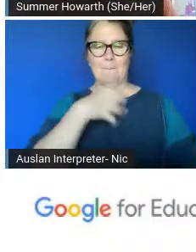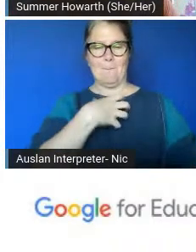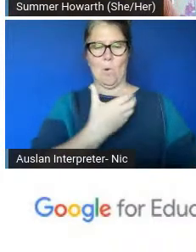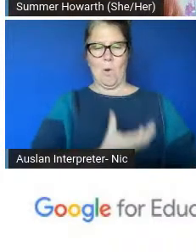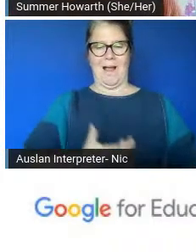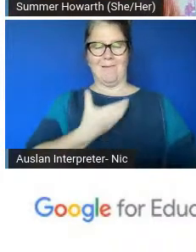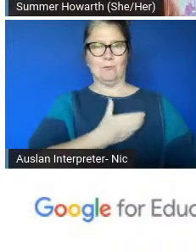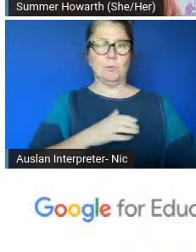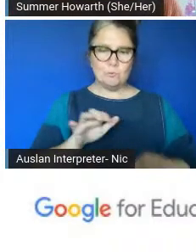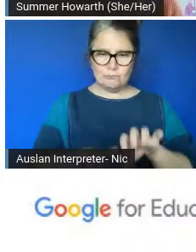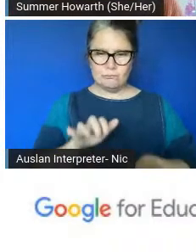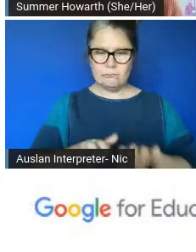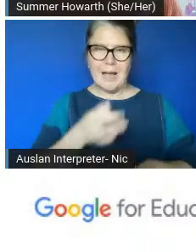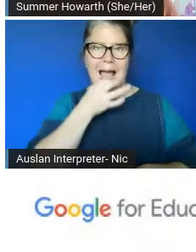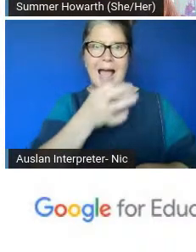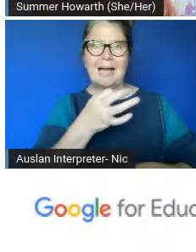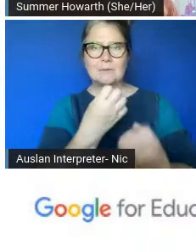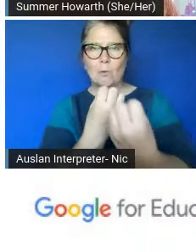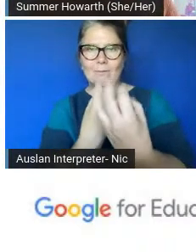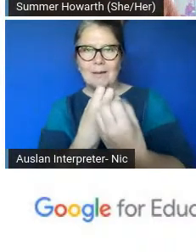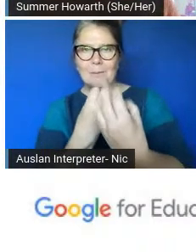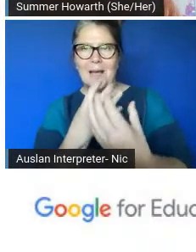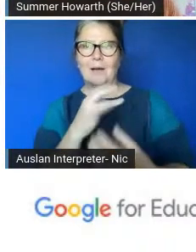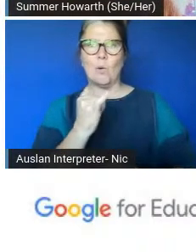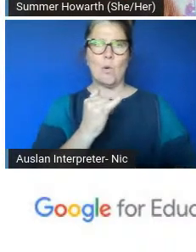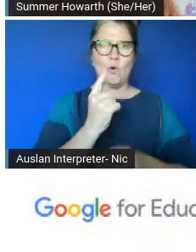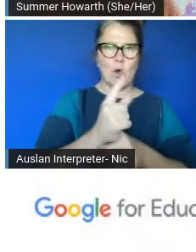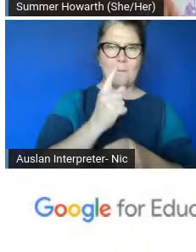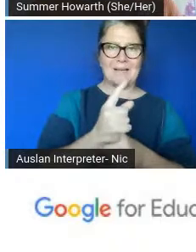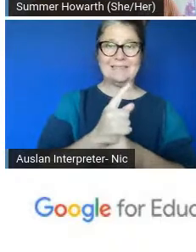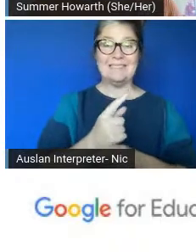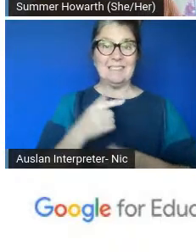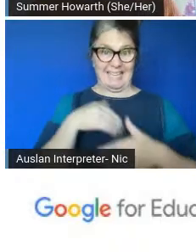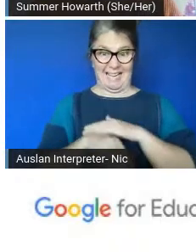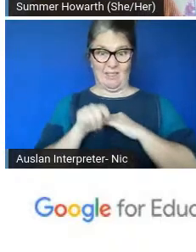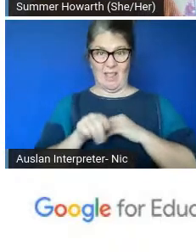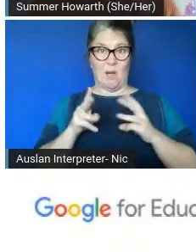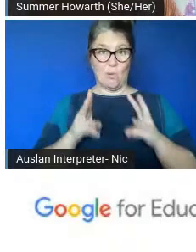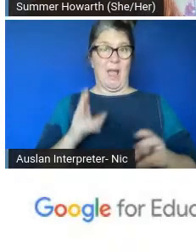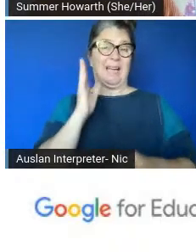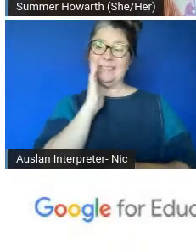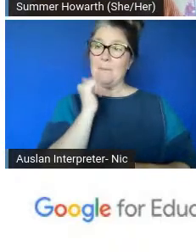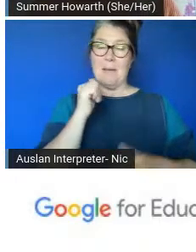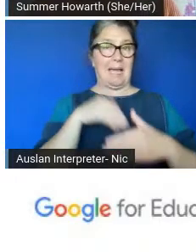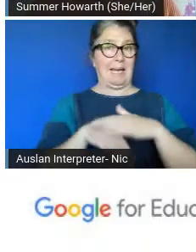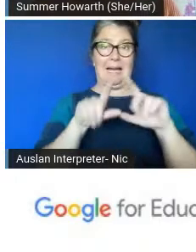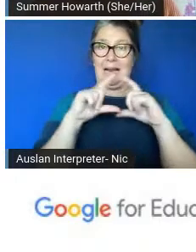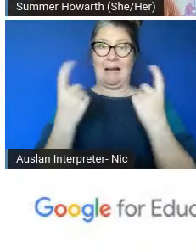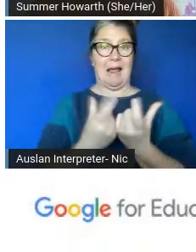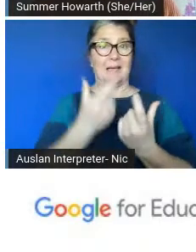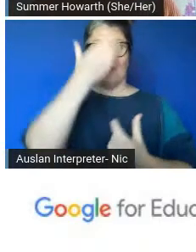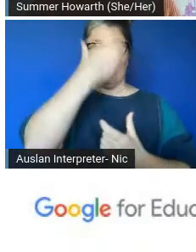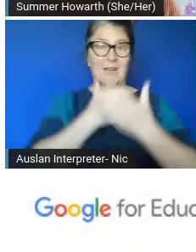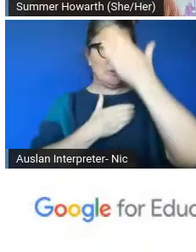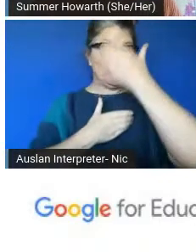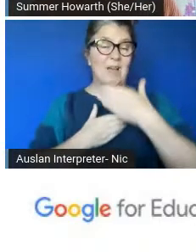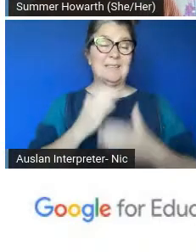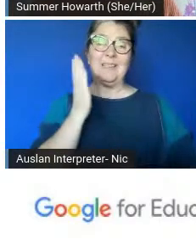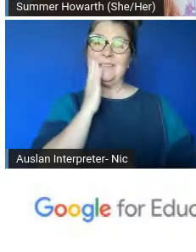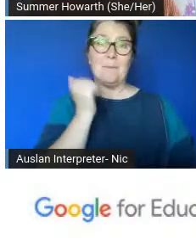and commentary from teachers if it could happen in this way, even when they're sitting in class. Yeah, and there's also something